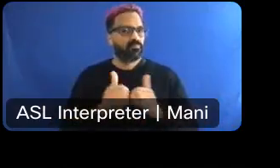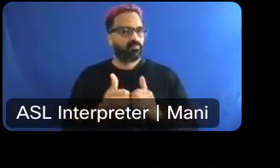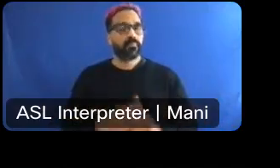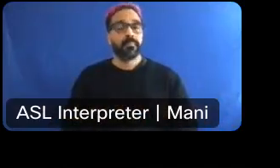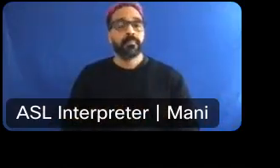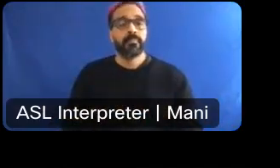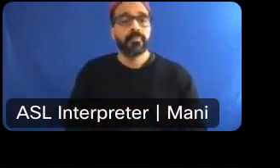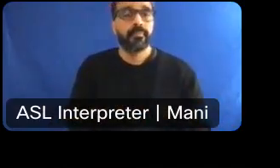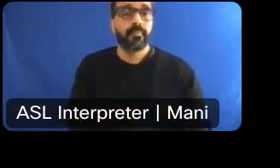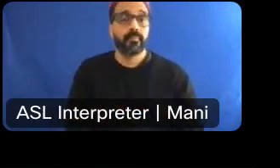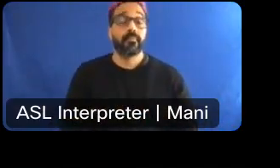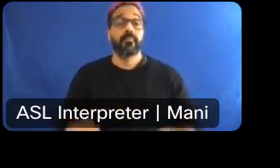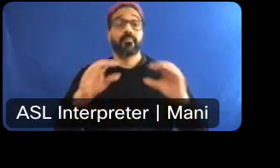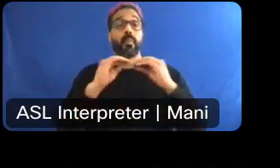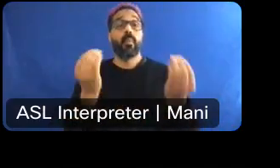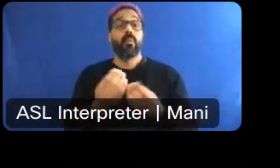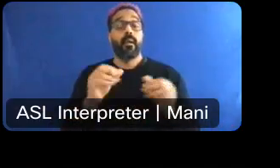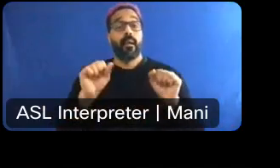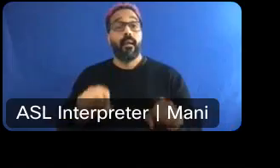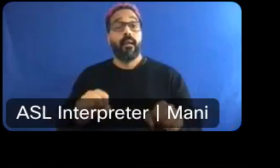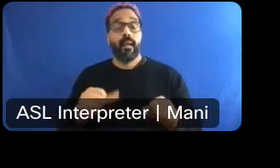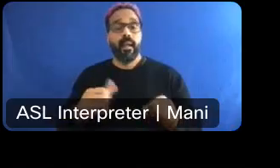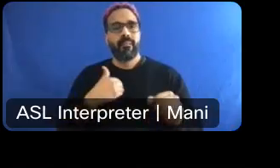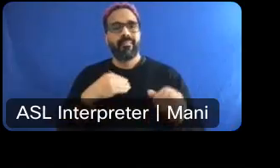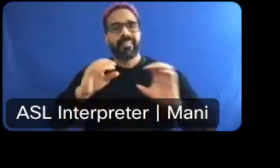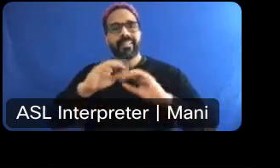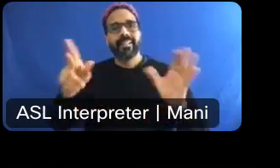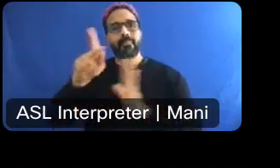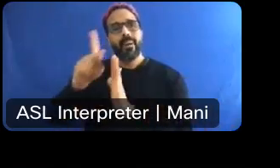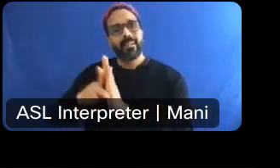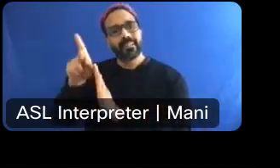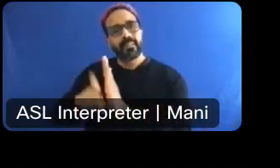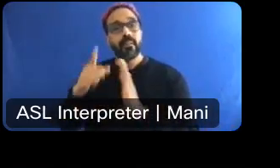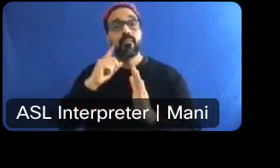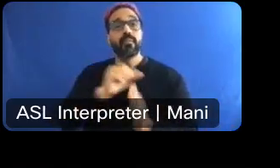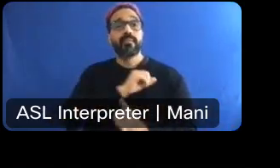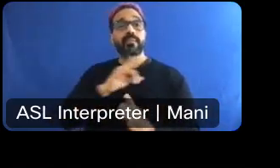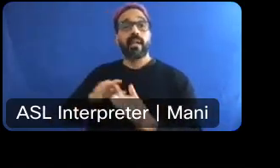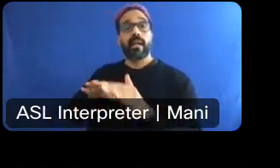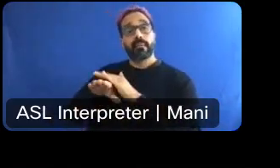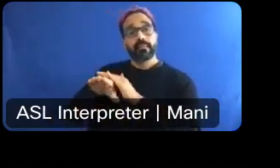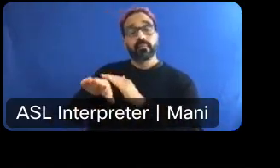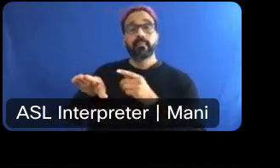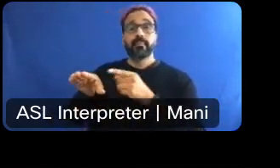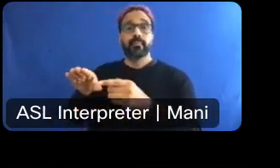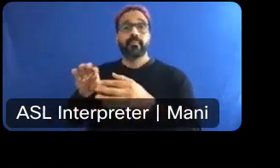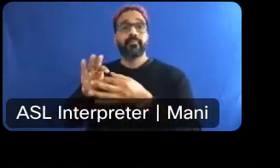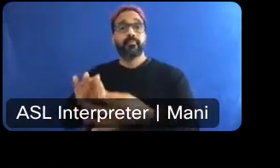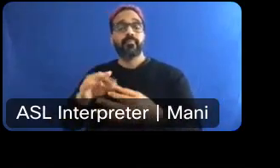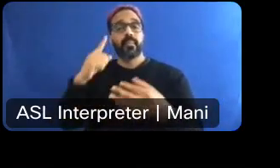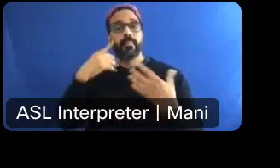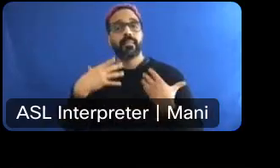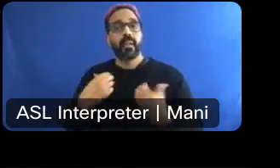Organizations can have clear policies that staff can access and implement that focus on mental health coercion, mental